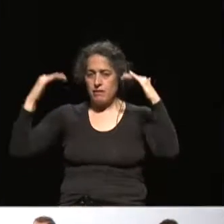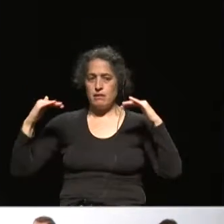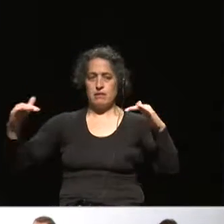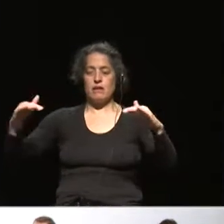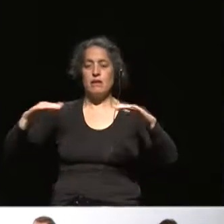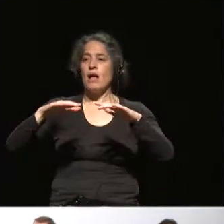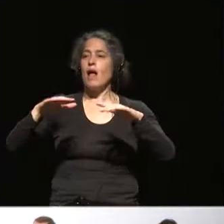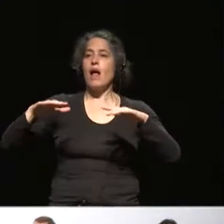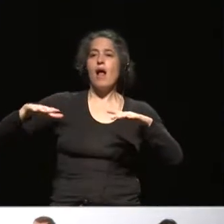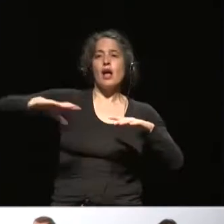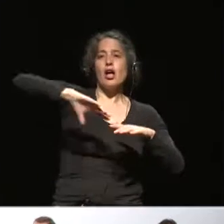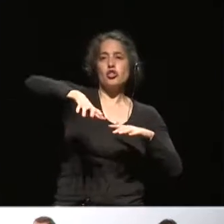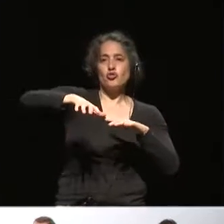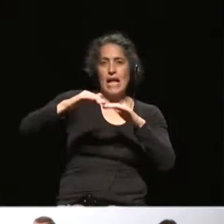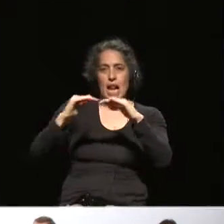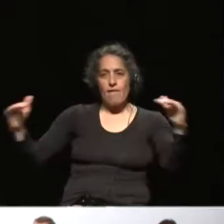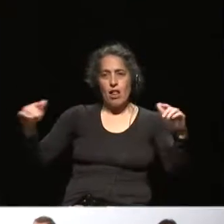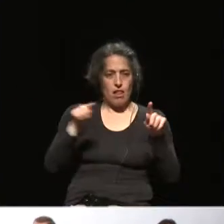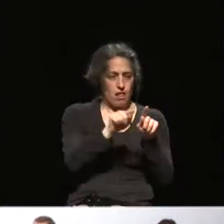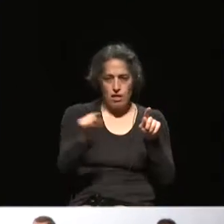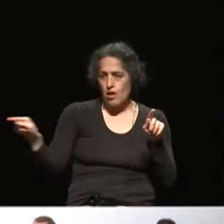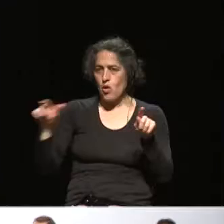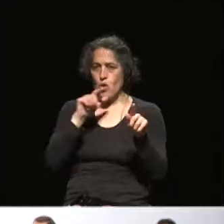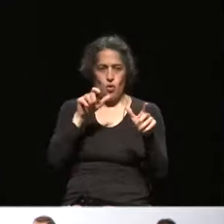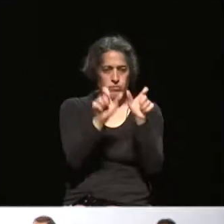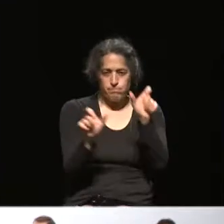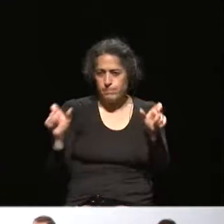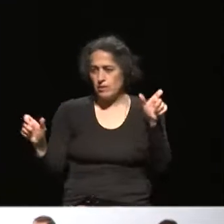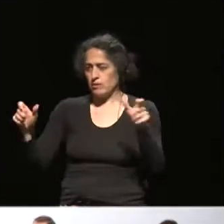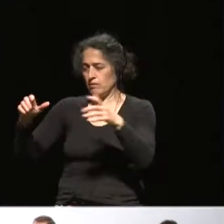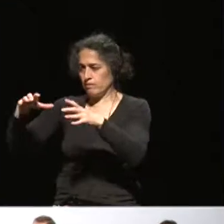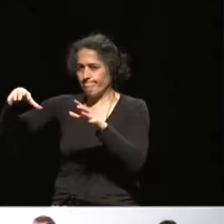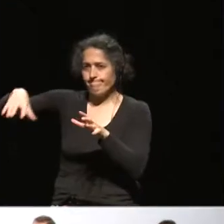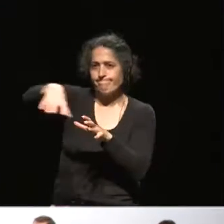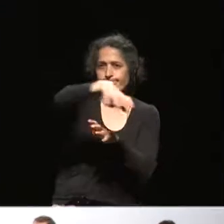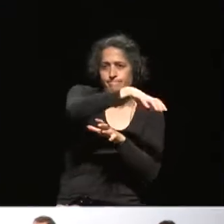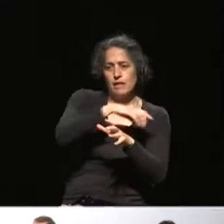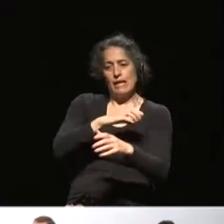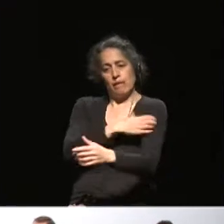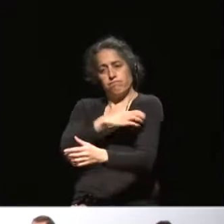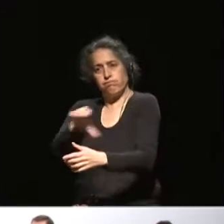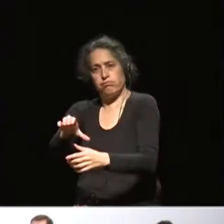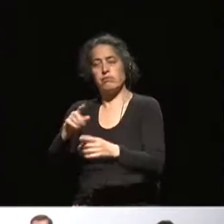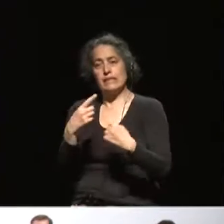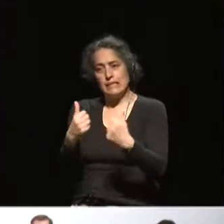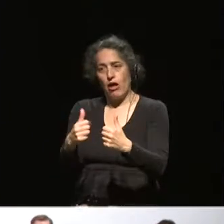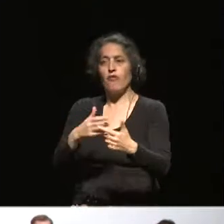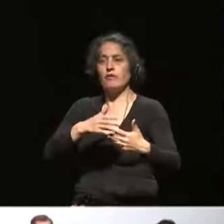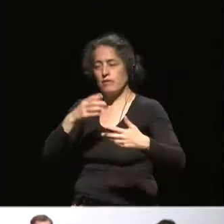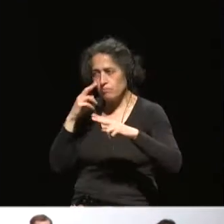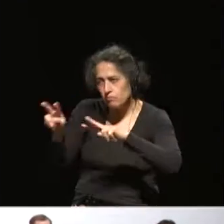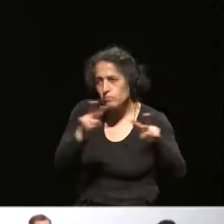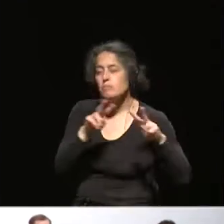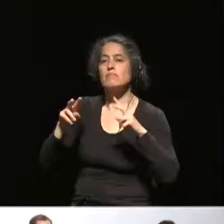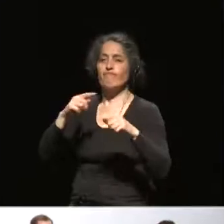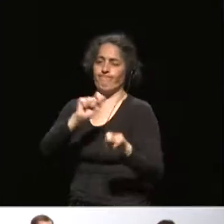local accountability frameworks. Thank you. Thank you very much. We are a little bit behind schedule, but that's why we have our two colleagues from the European